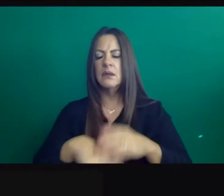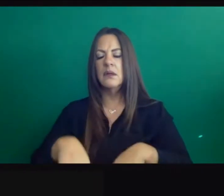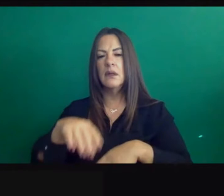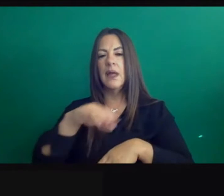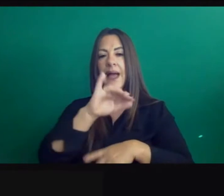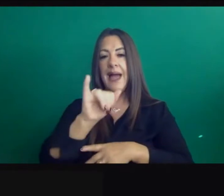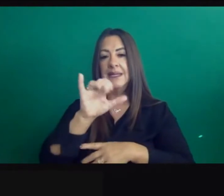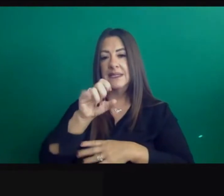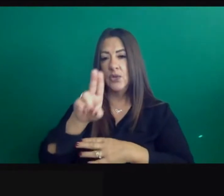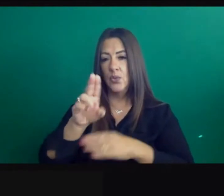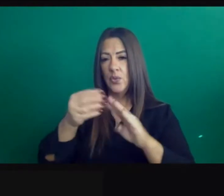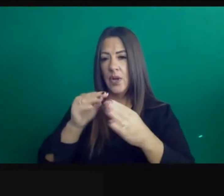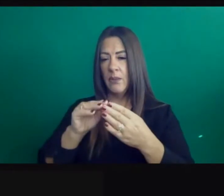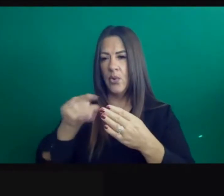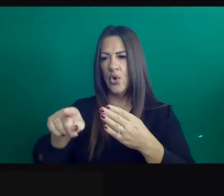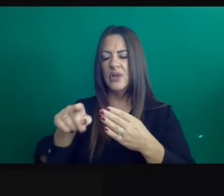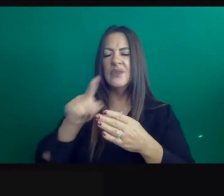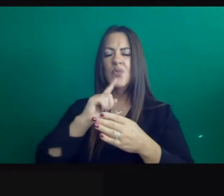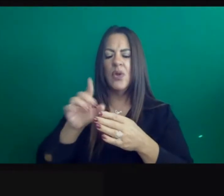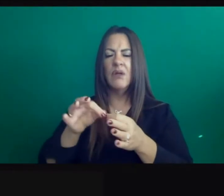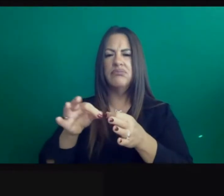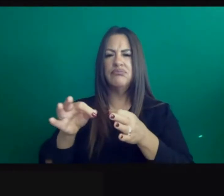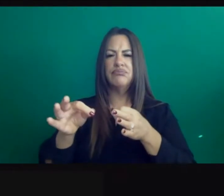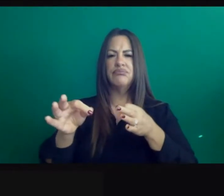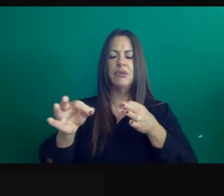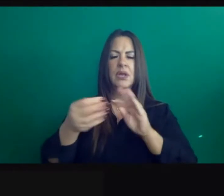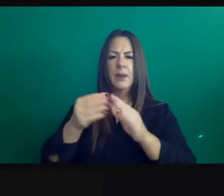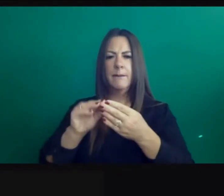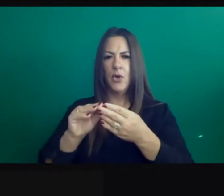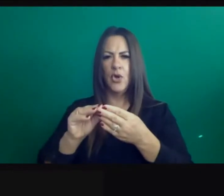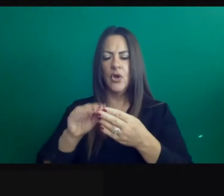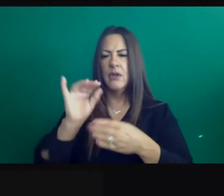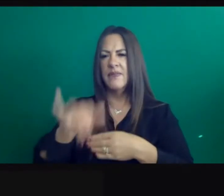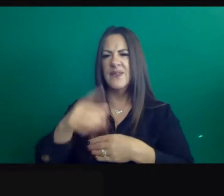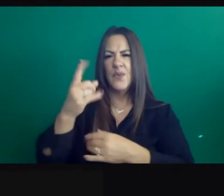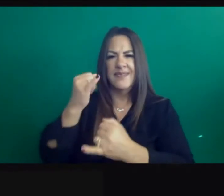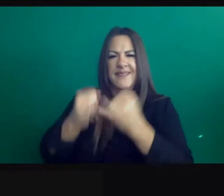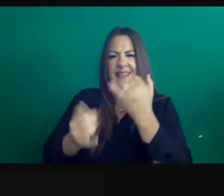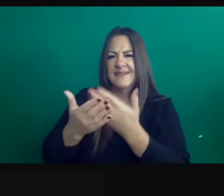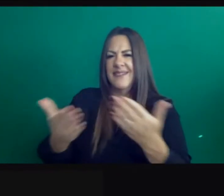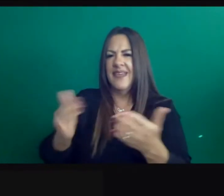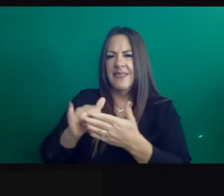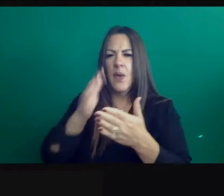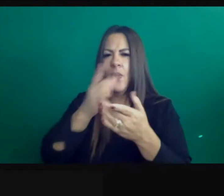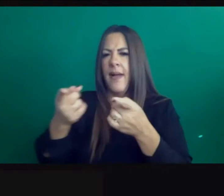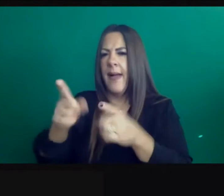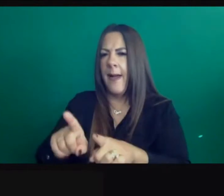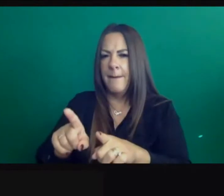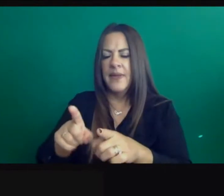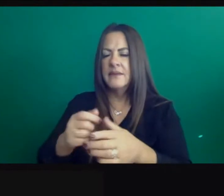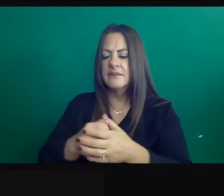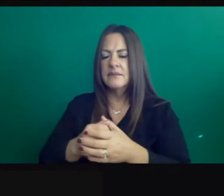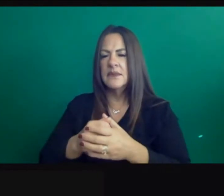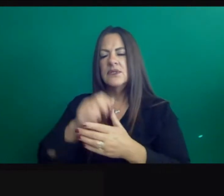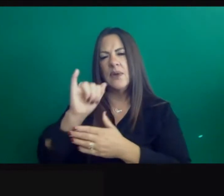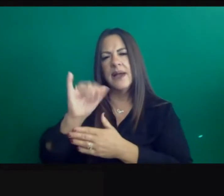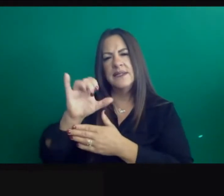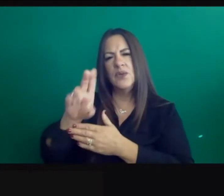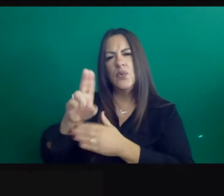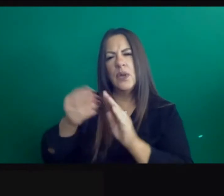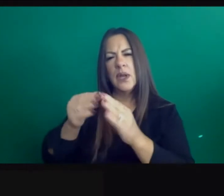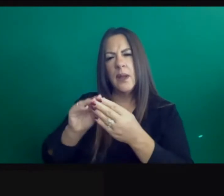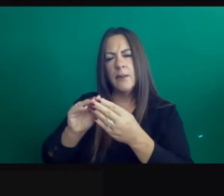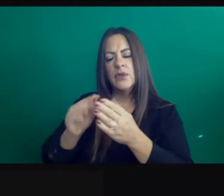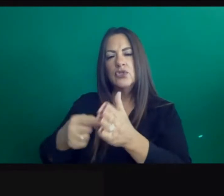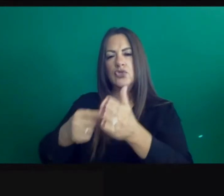lagging indicator. You've heard that term before, that it's one of the last things to happen, and that ICU numbers today